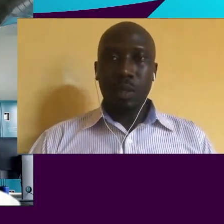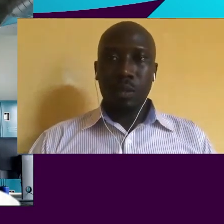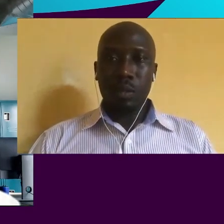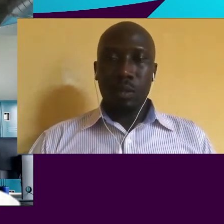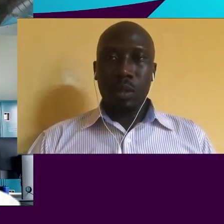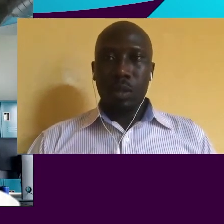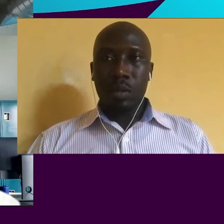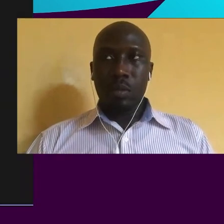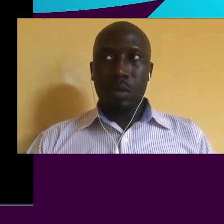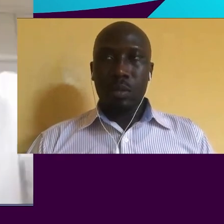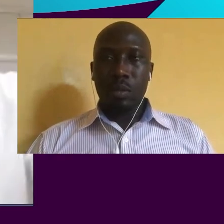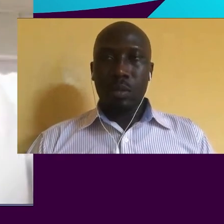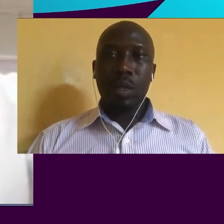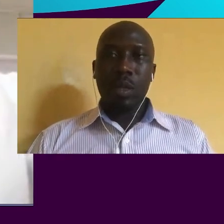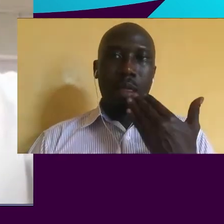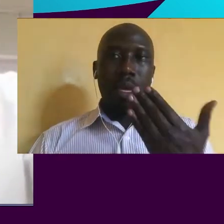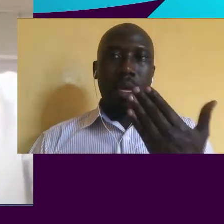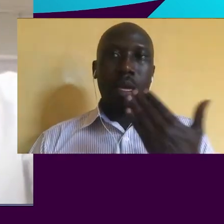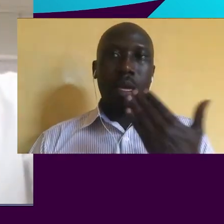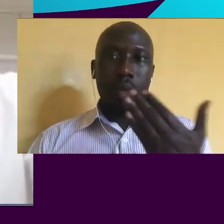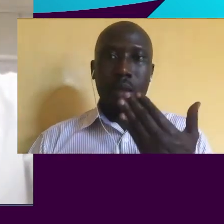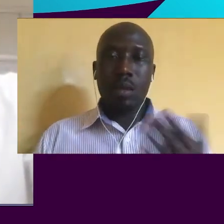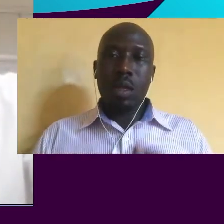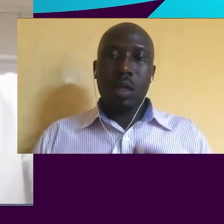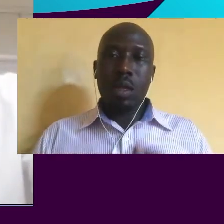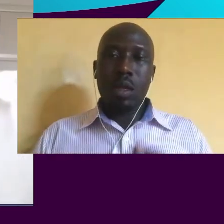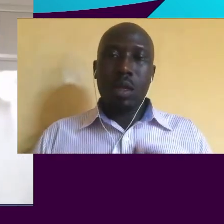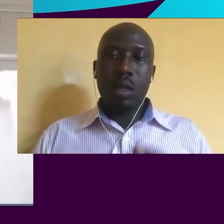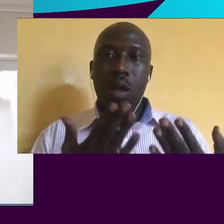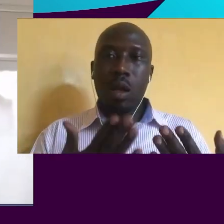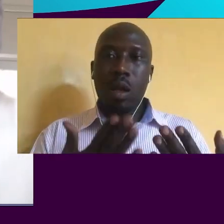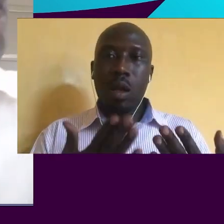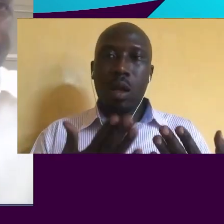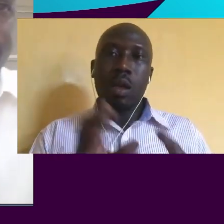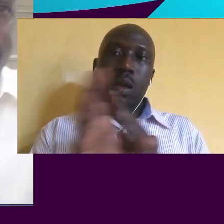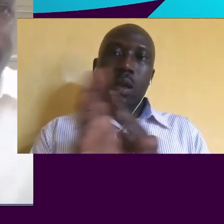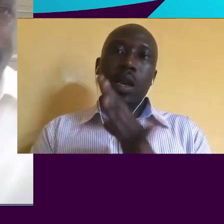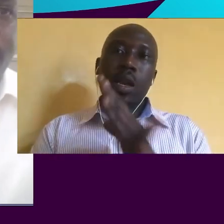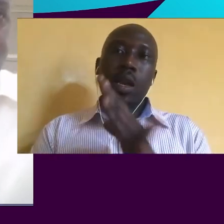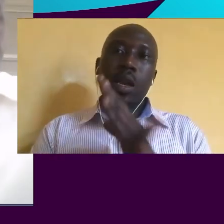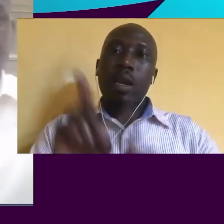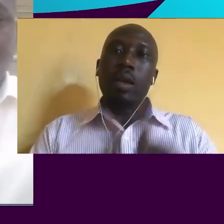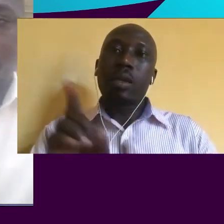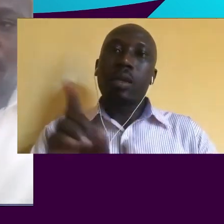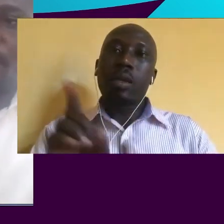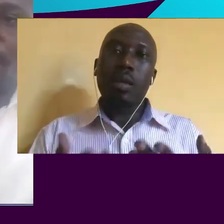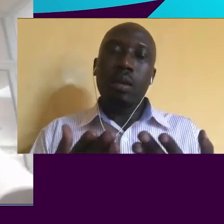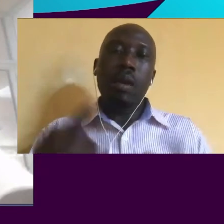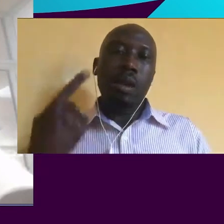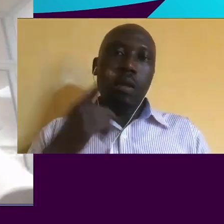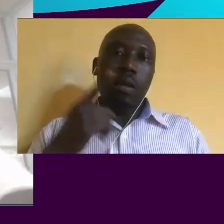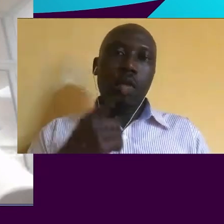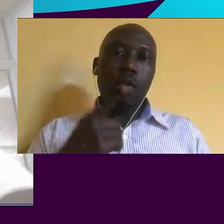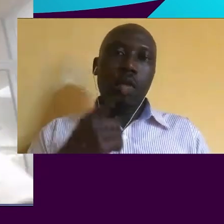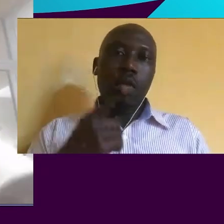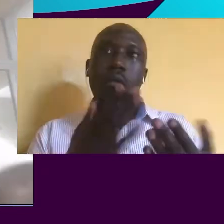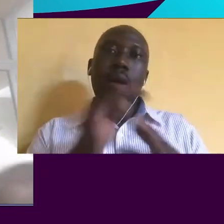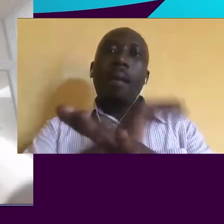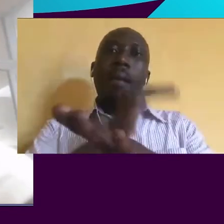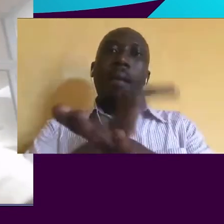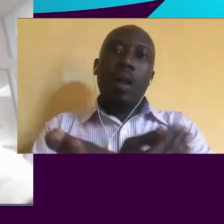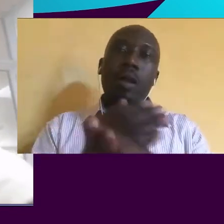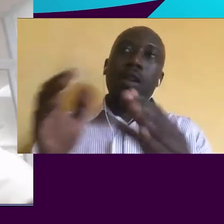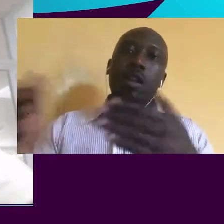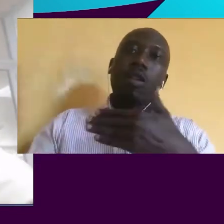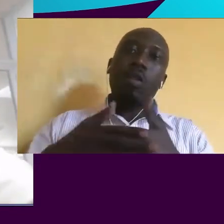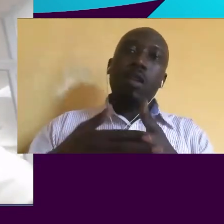Thank you, our country director, for those empowering closing remarks that touched some of the